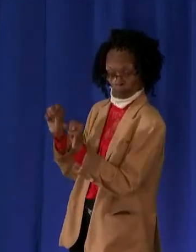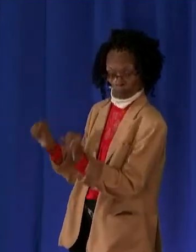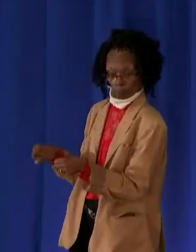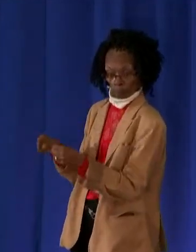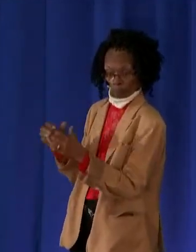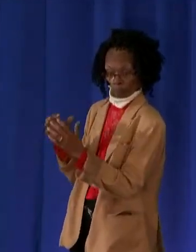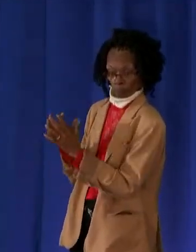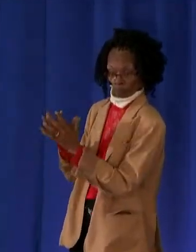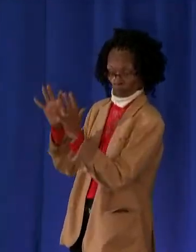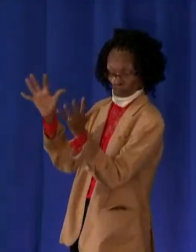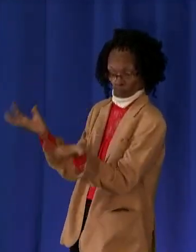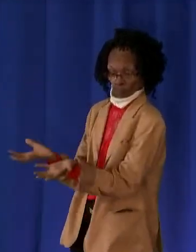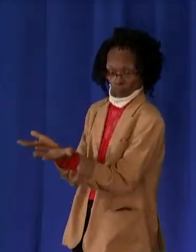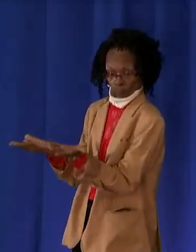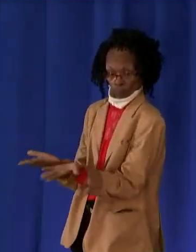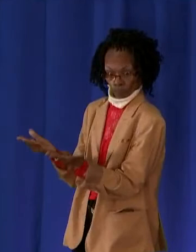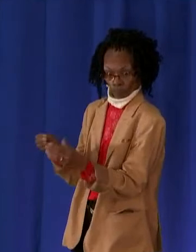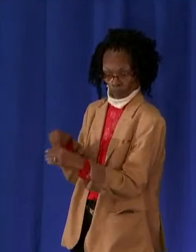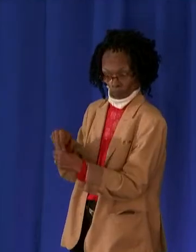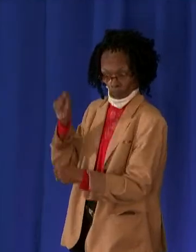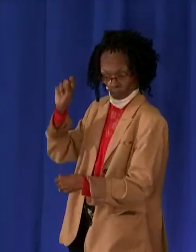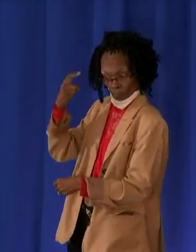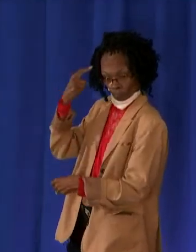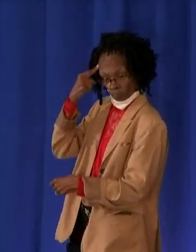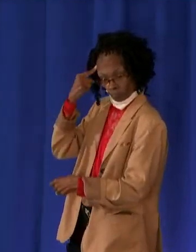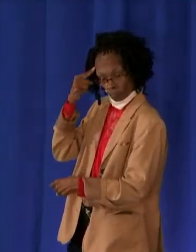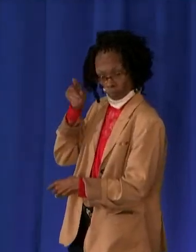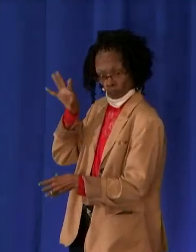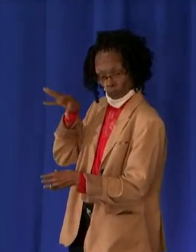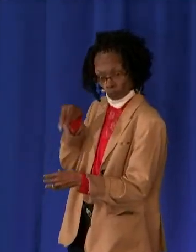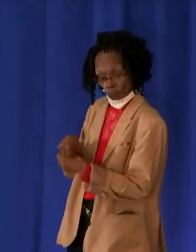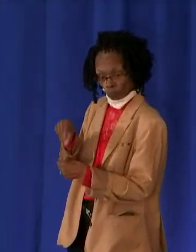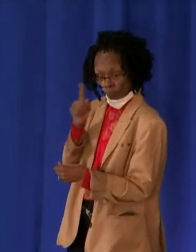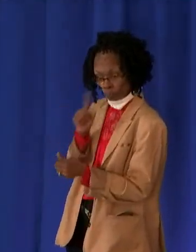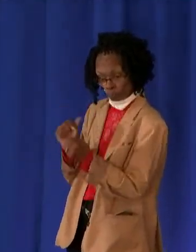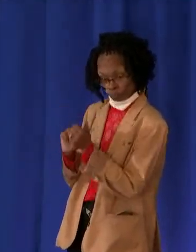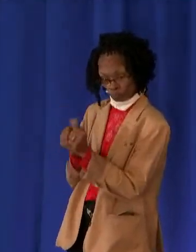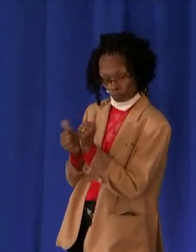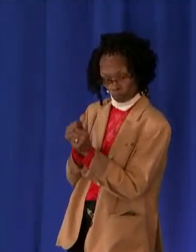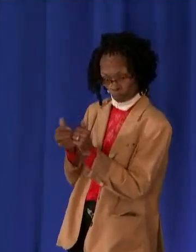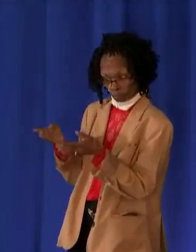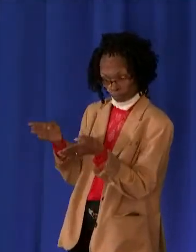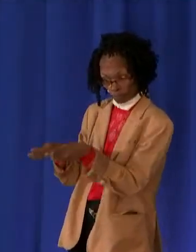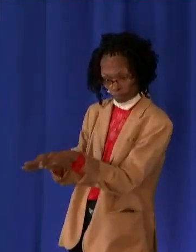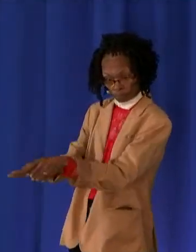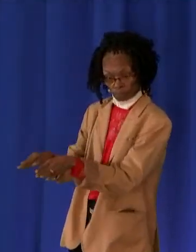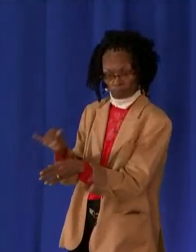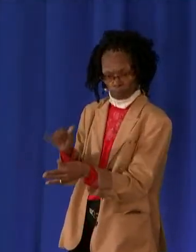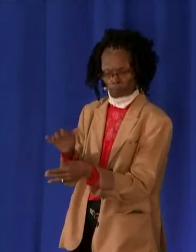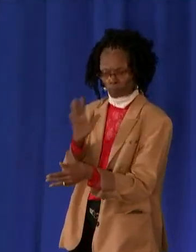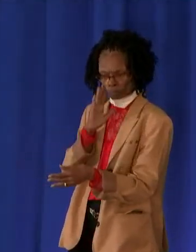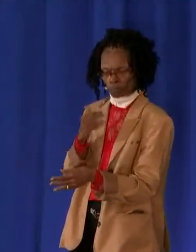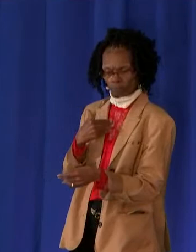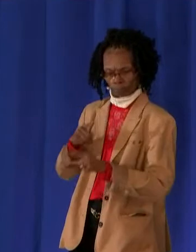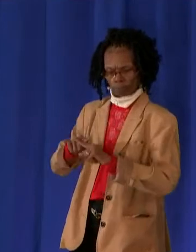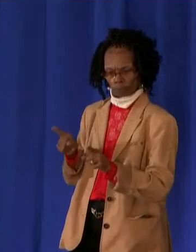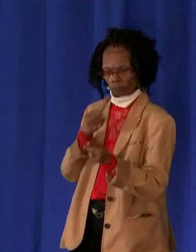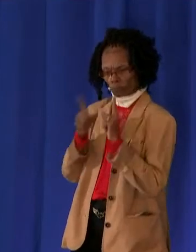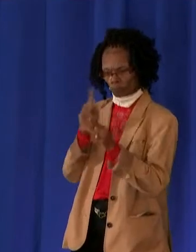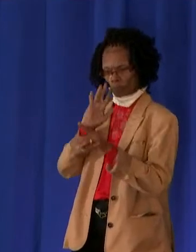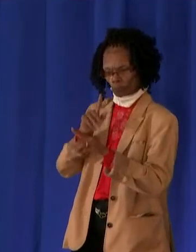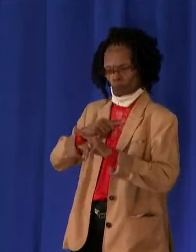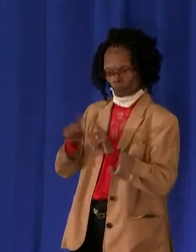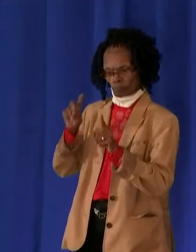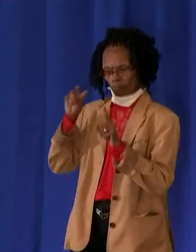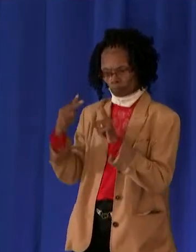system in the government, including for sports betting, people will have different opinions about